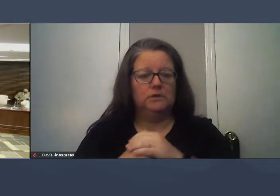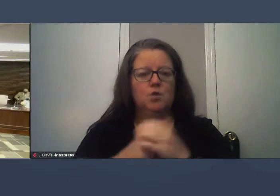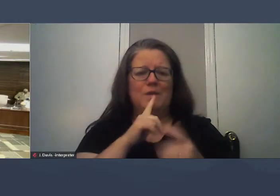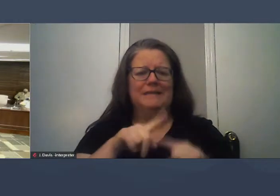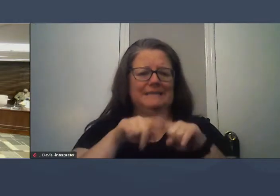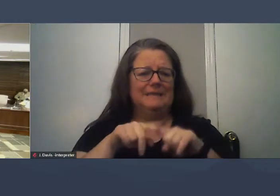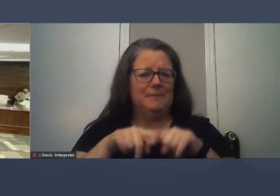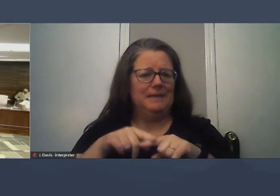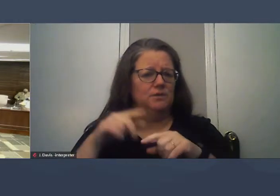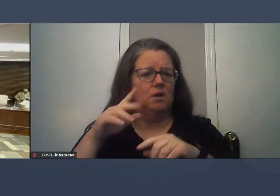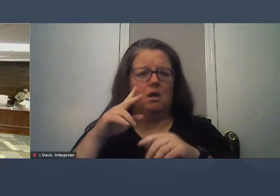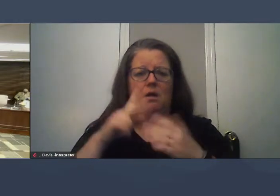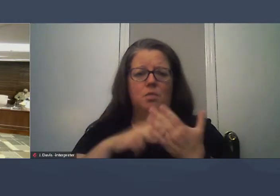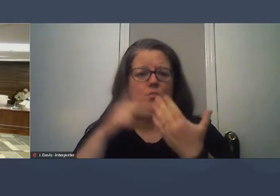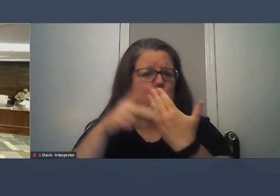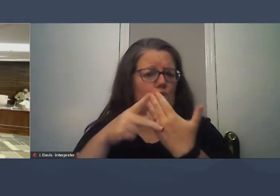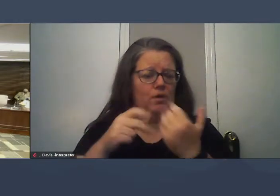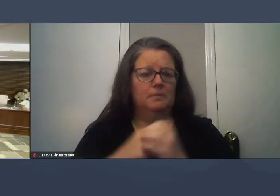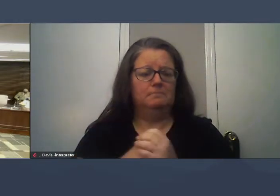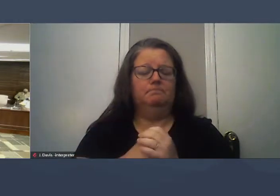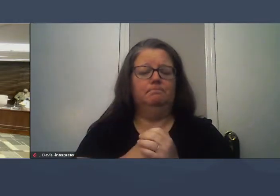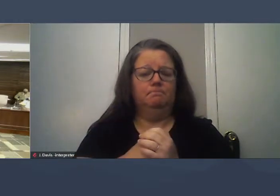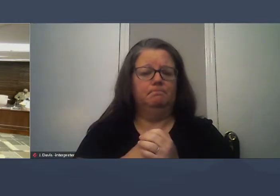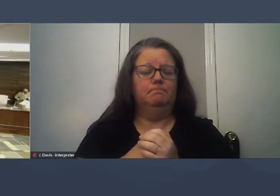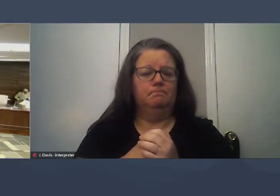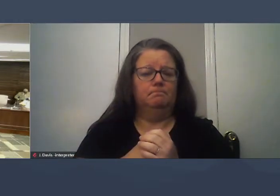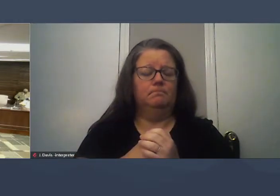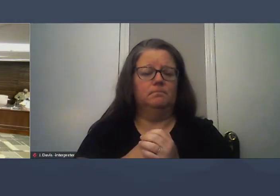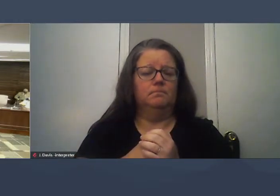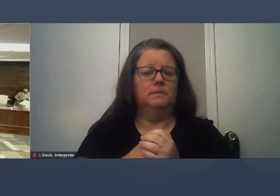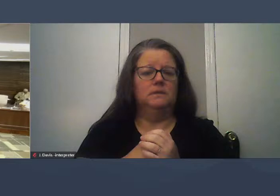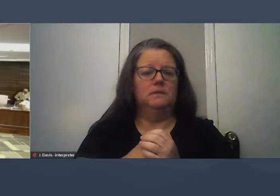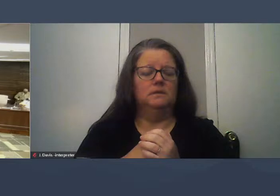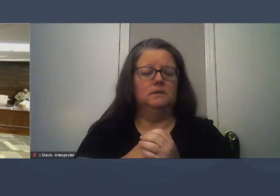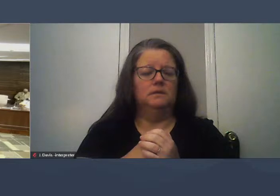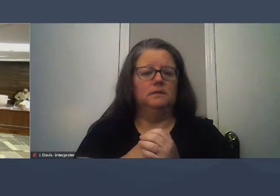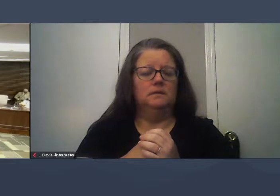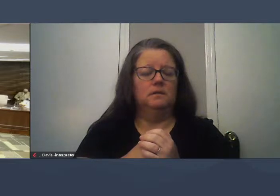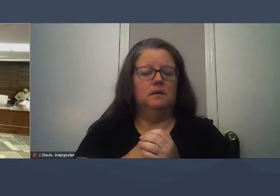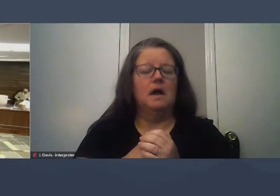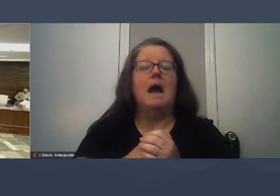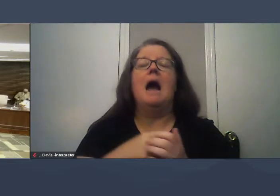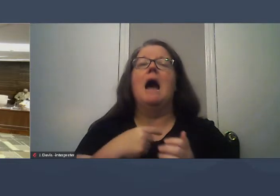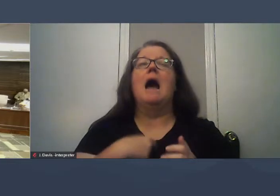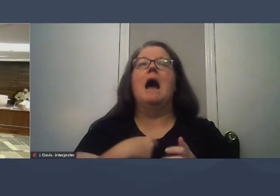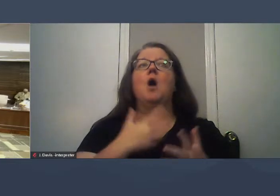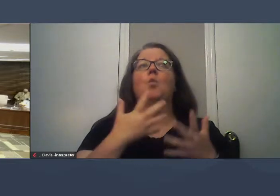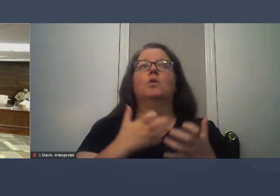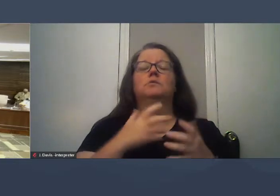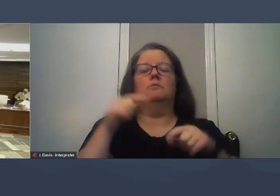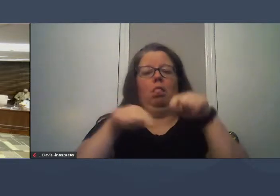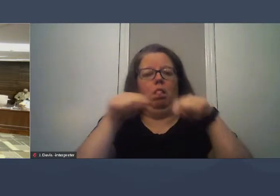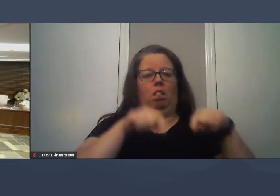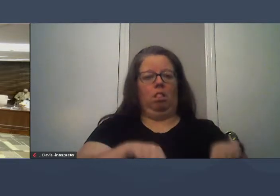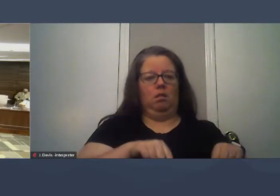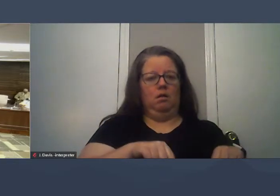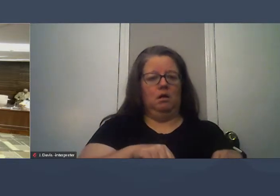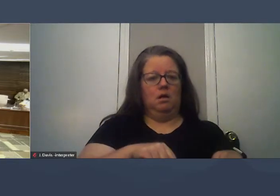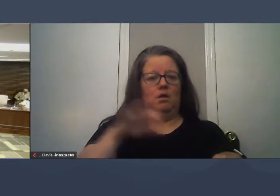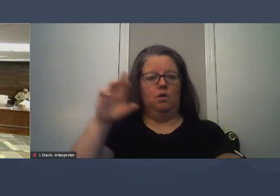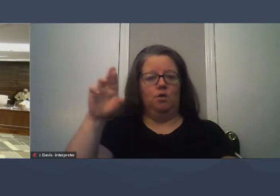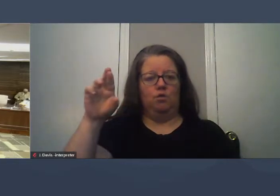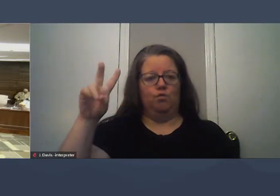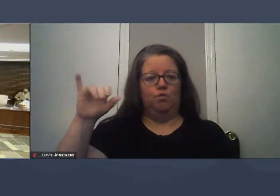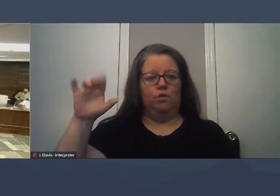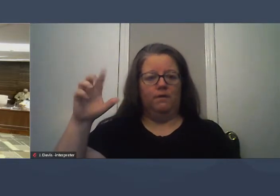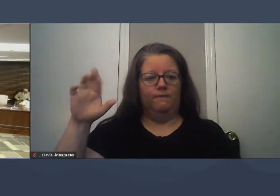guess and colleagues, I go back to when we talk about the Riverfront Steering Committee, and